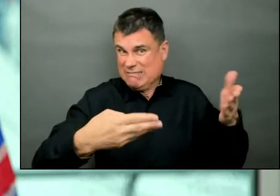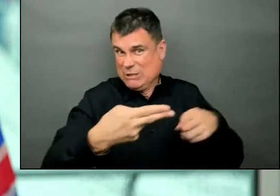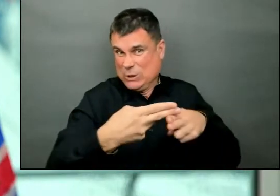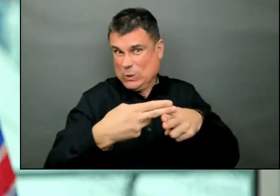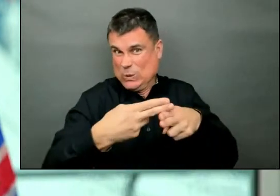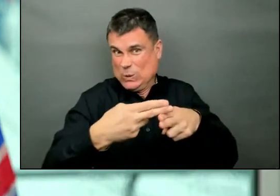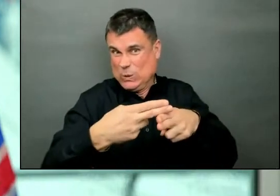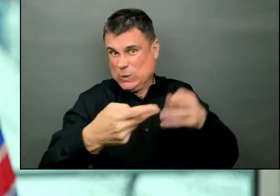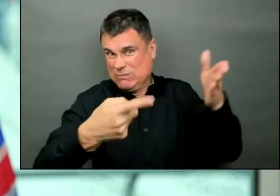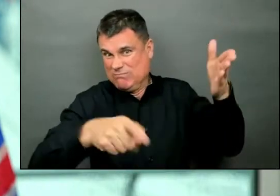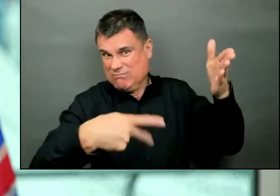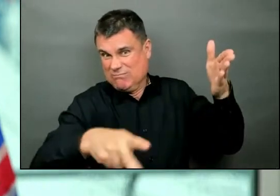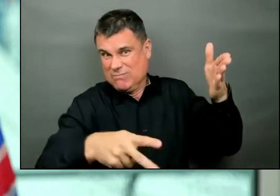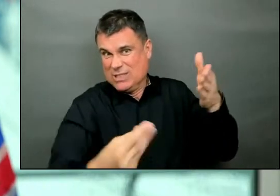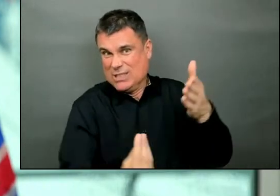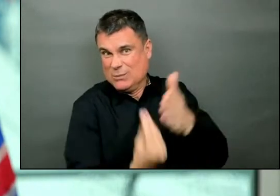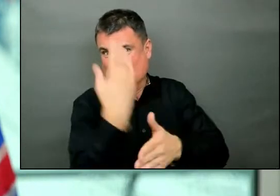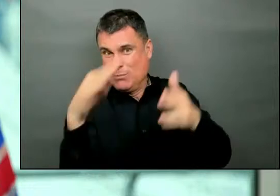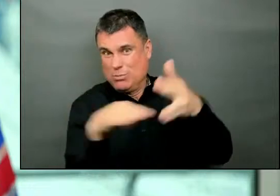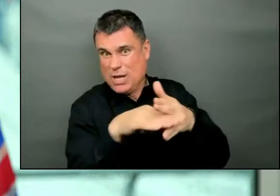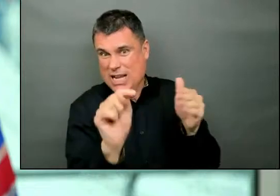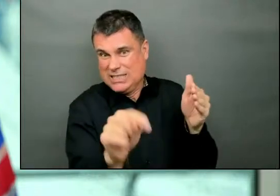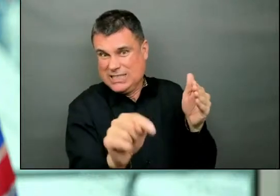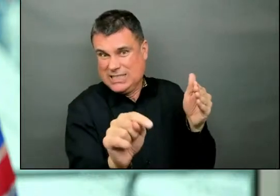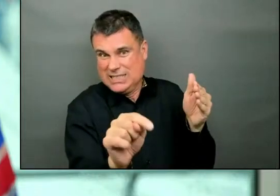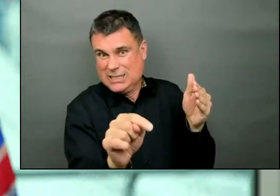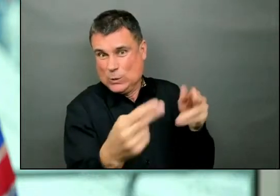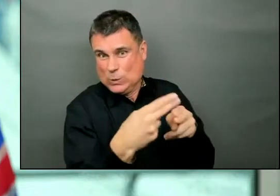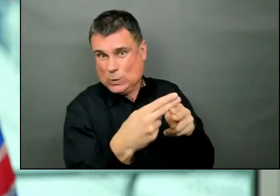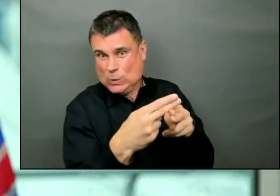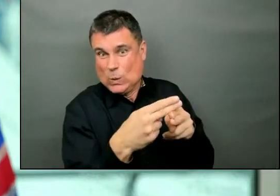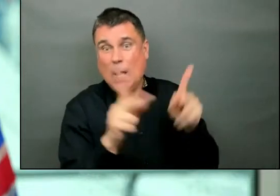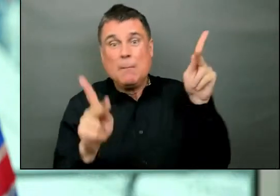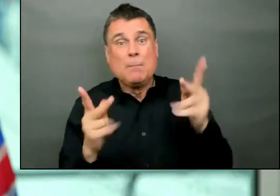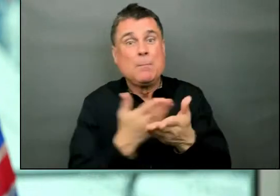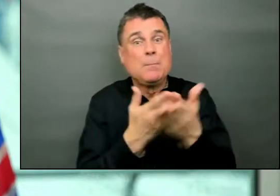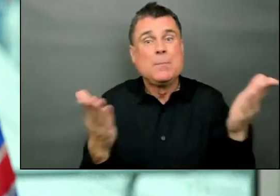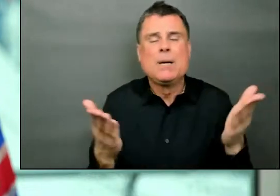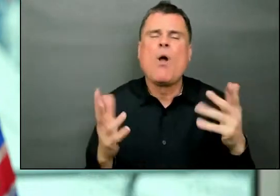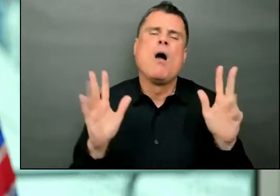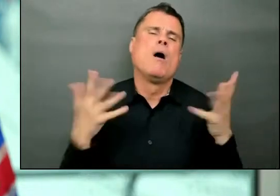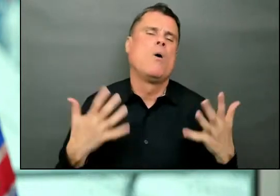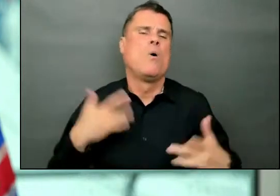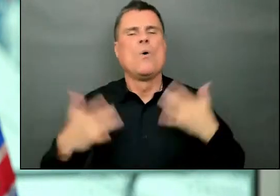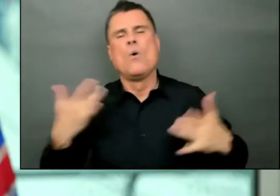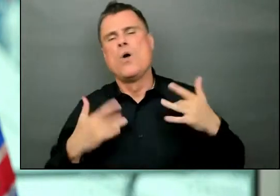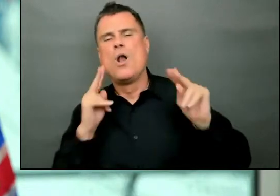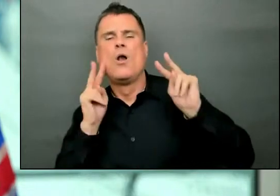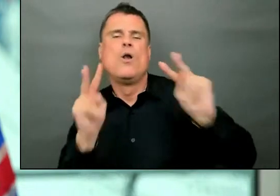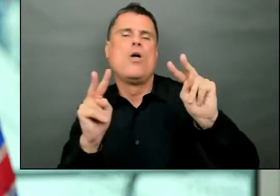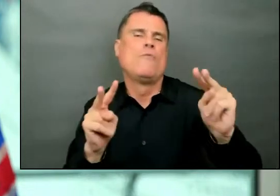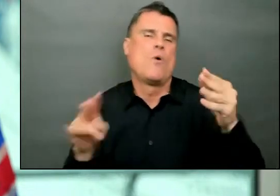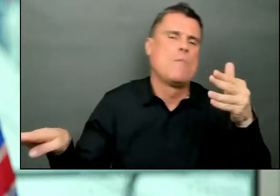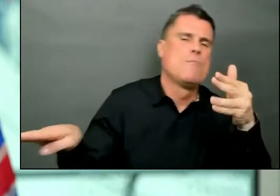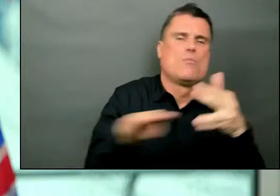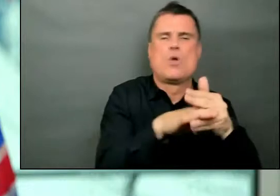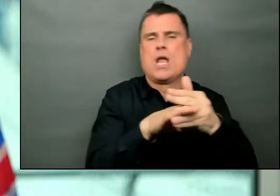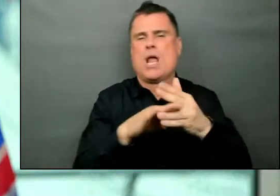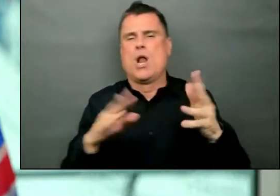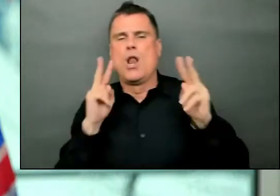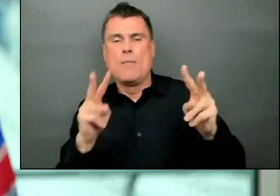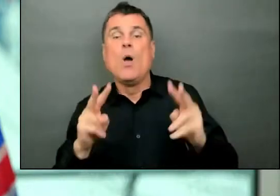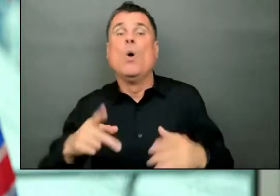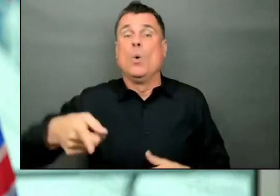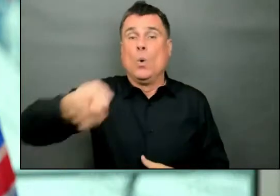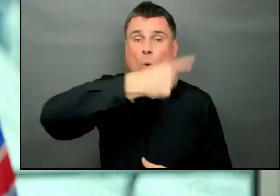students and people in our education system that are really looking forward to that break. We are having talks, and